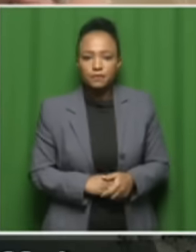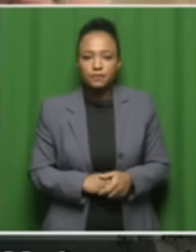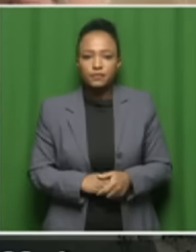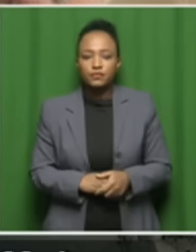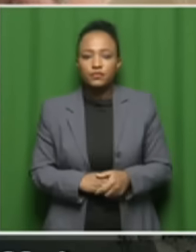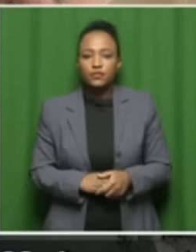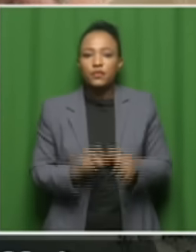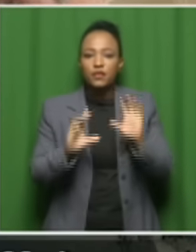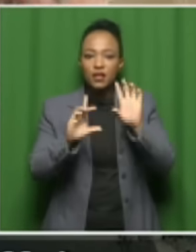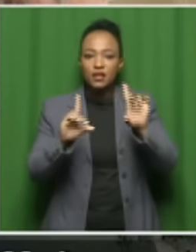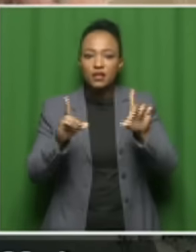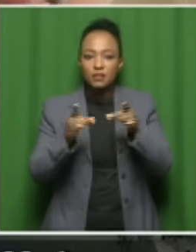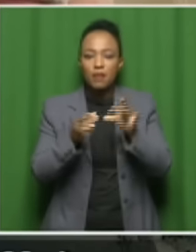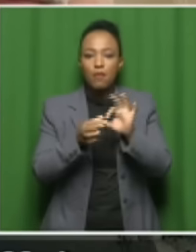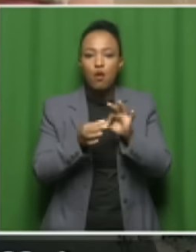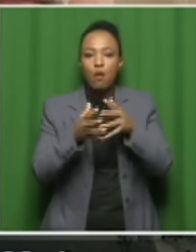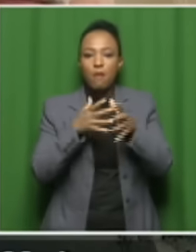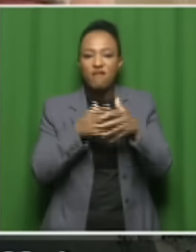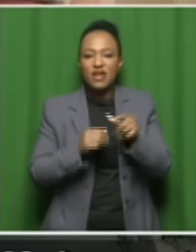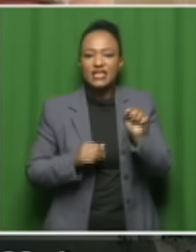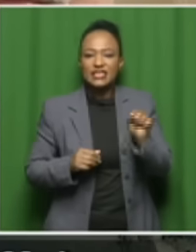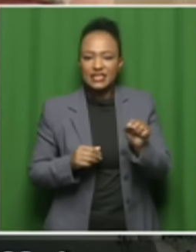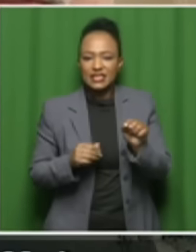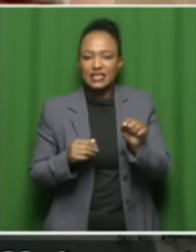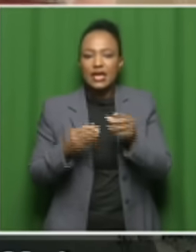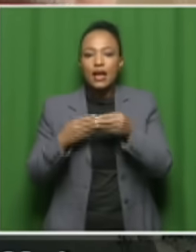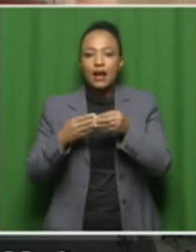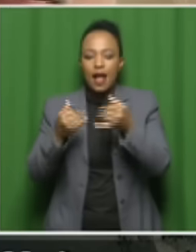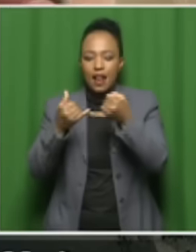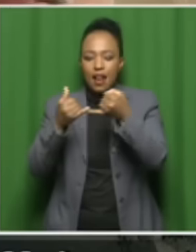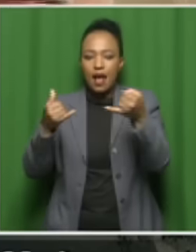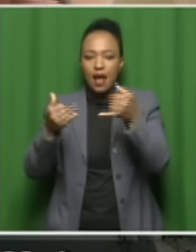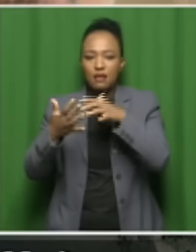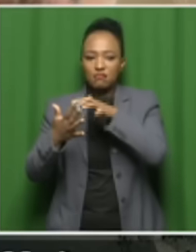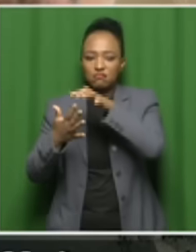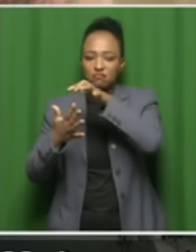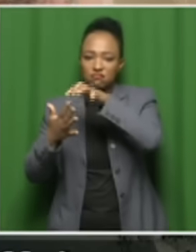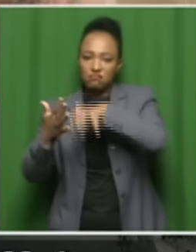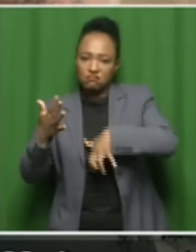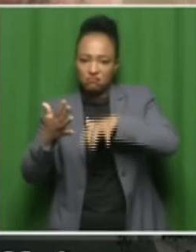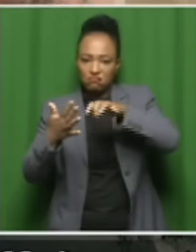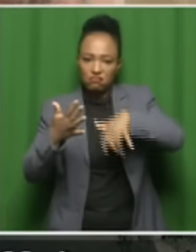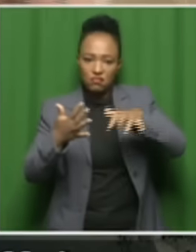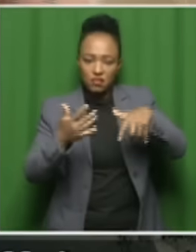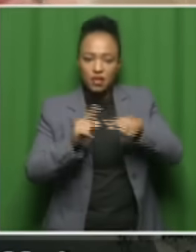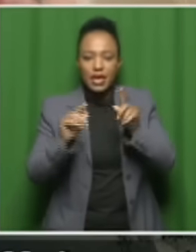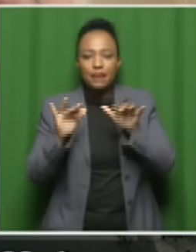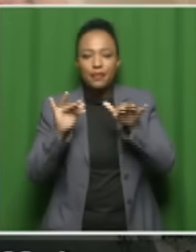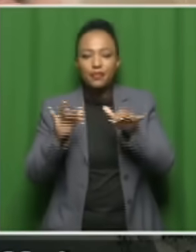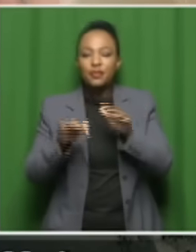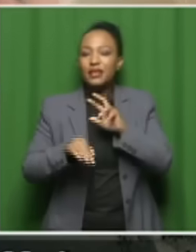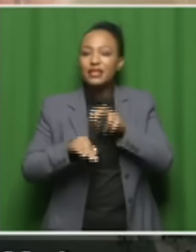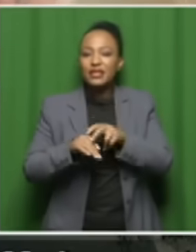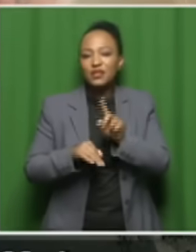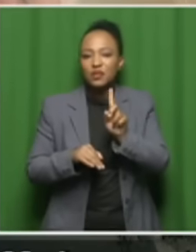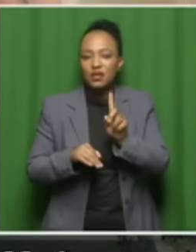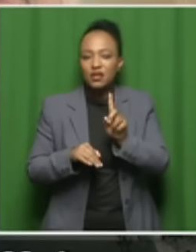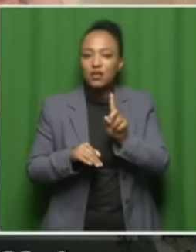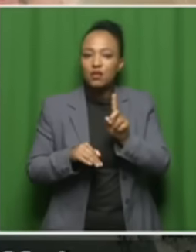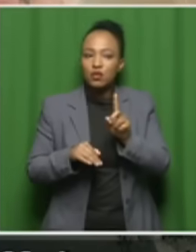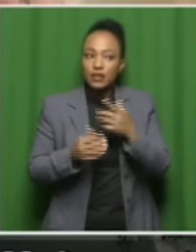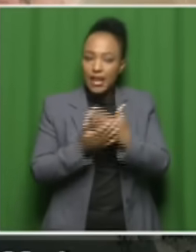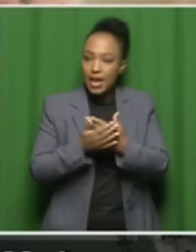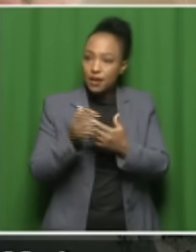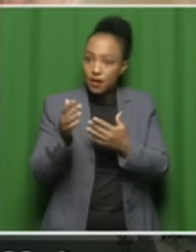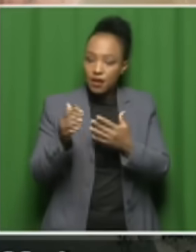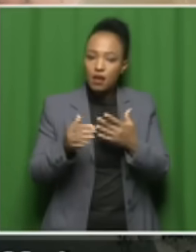guidelines, and we see what it is that people need to have to get their citizenship back. So